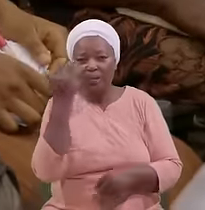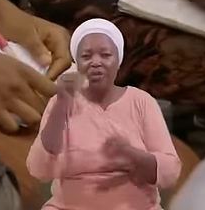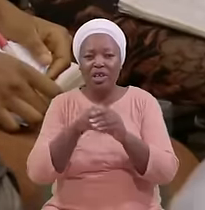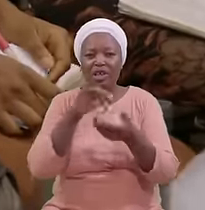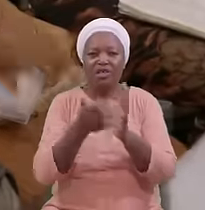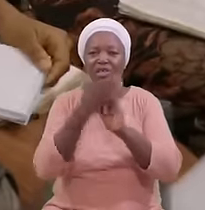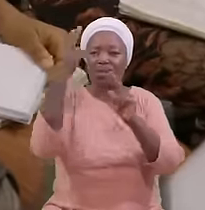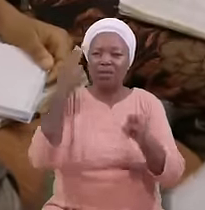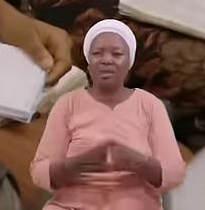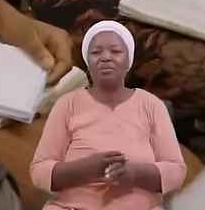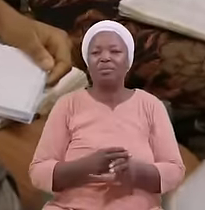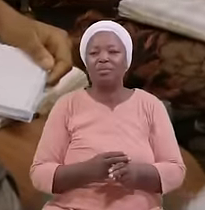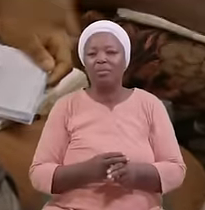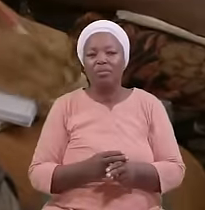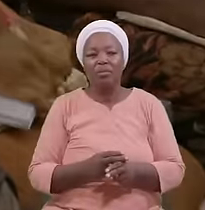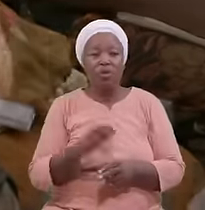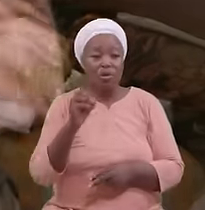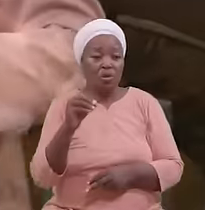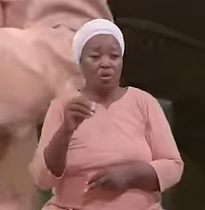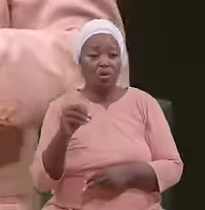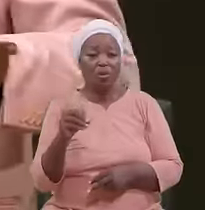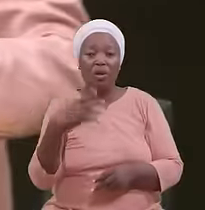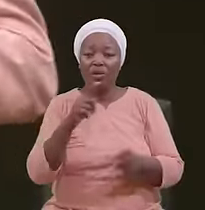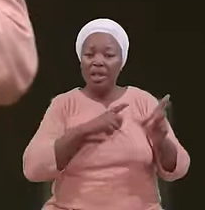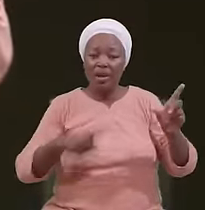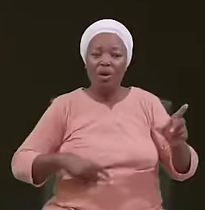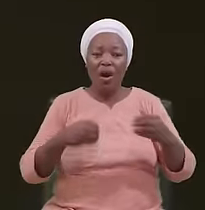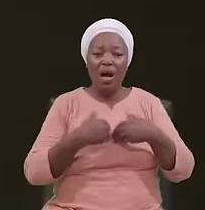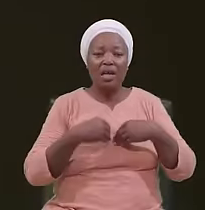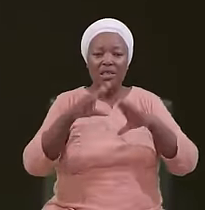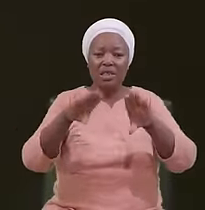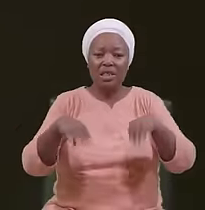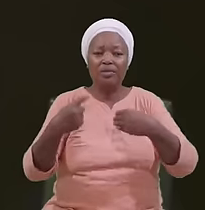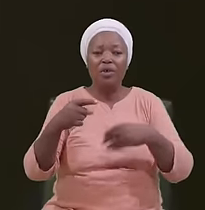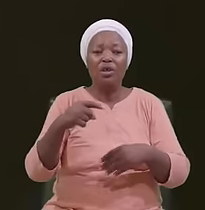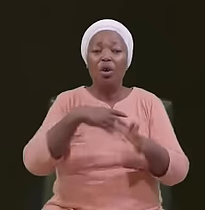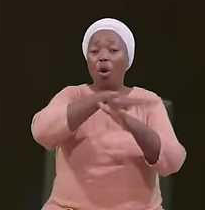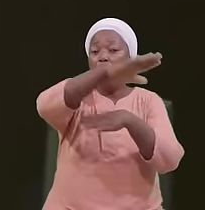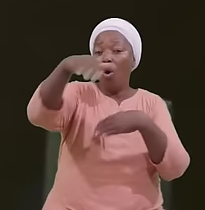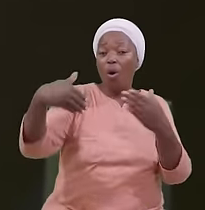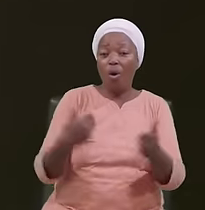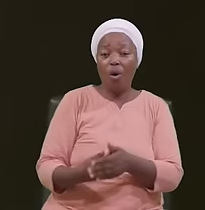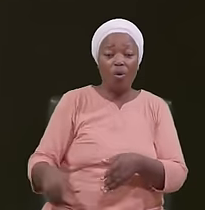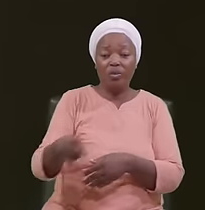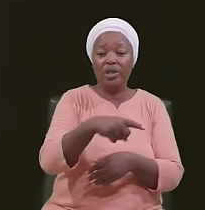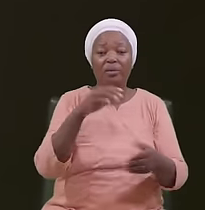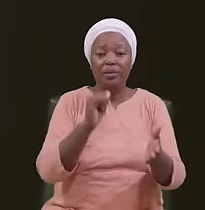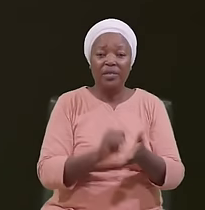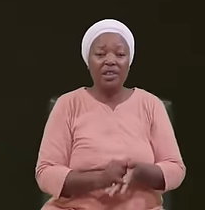Jesus' name. Yeah. Moreover, the Lord has given thee all them that